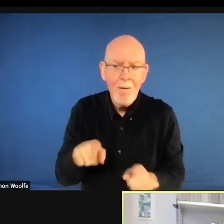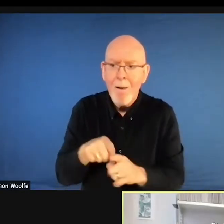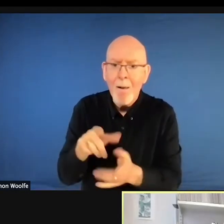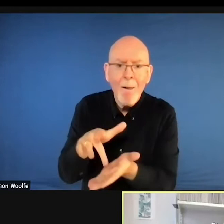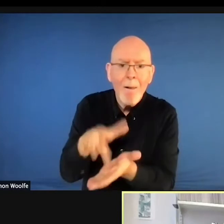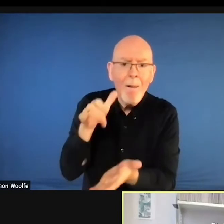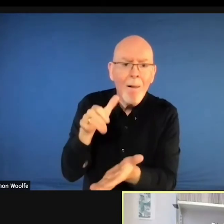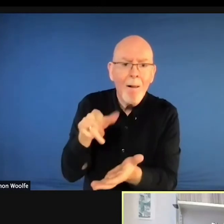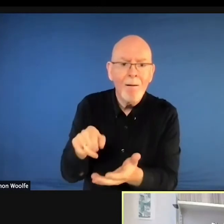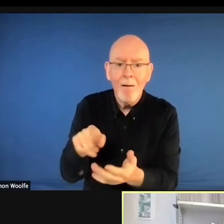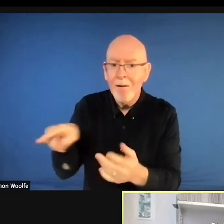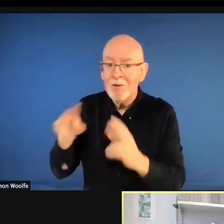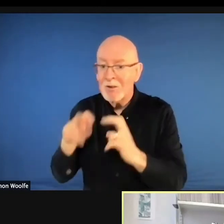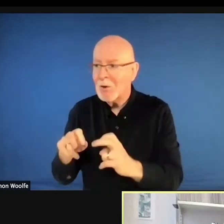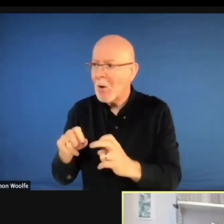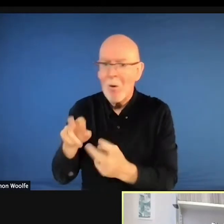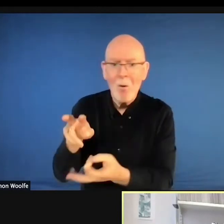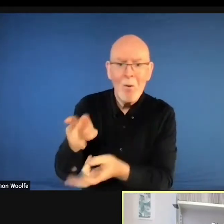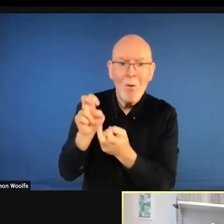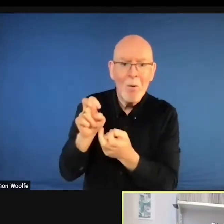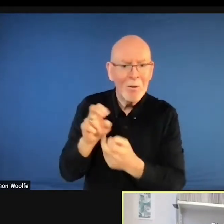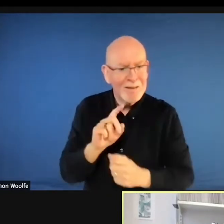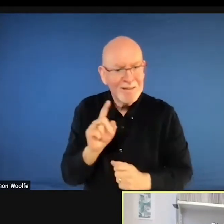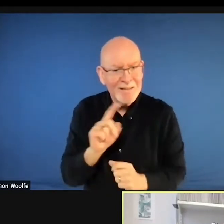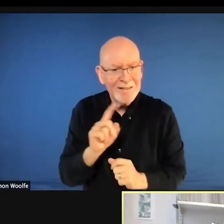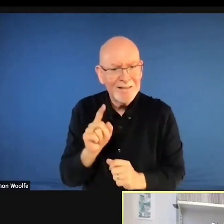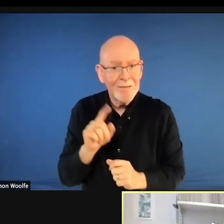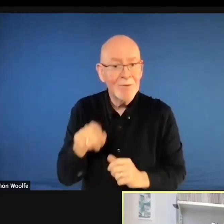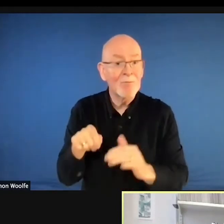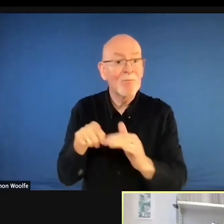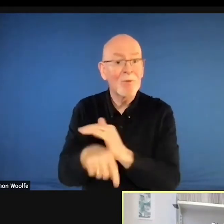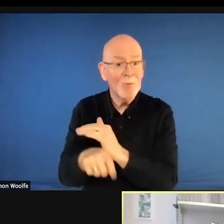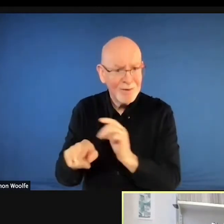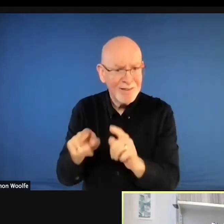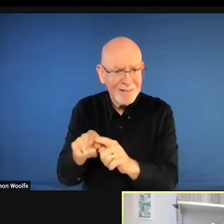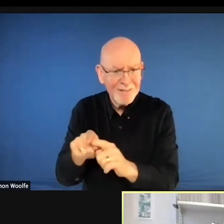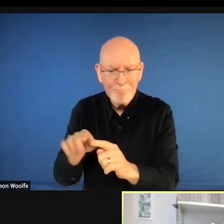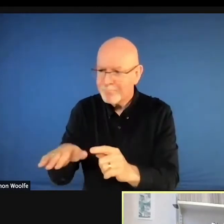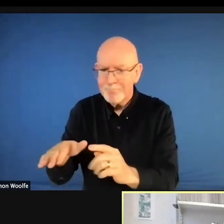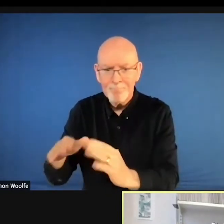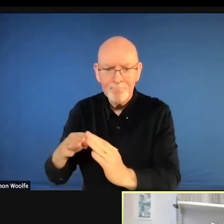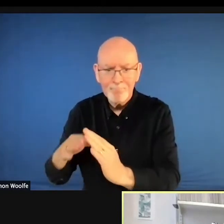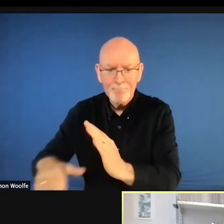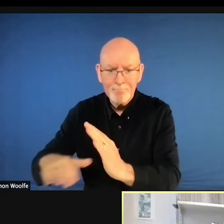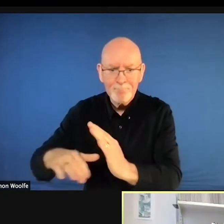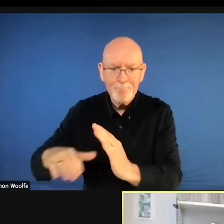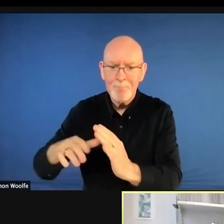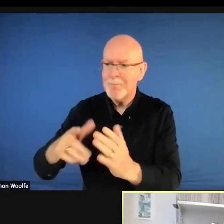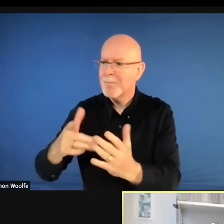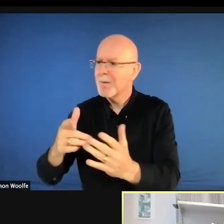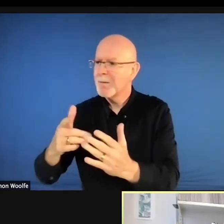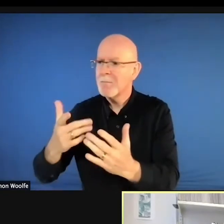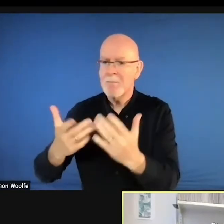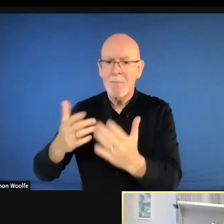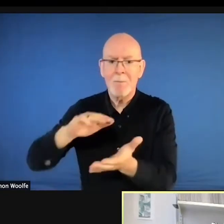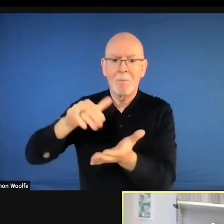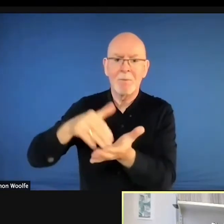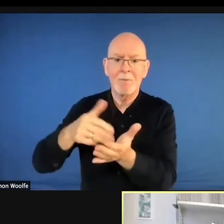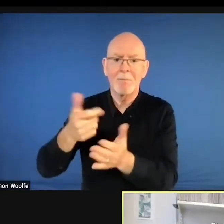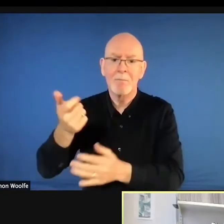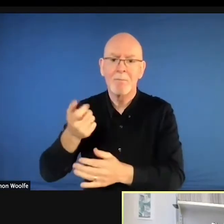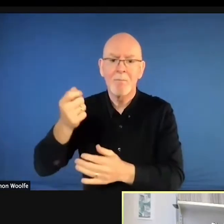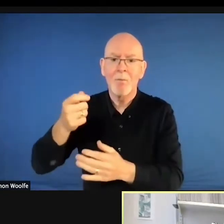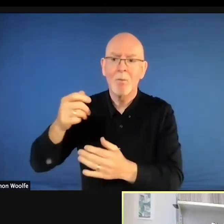outputs should be a given. Now, the second thing, very briefly, anonymization is not